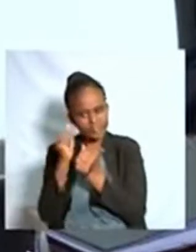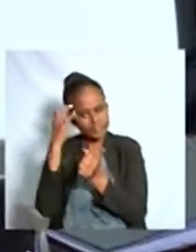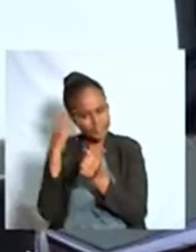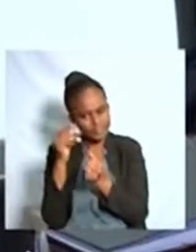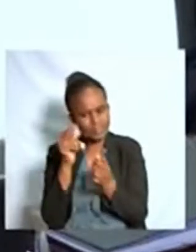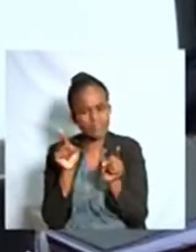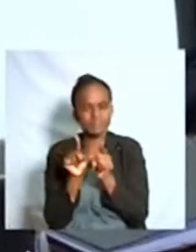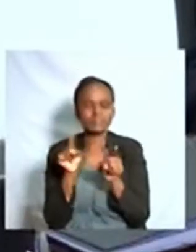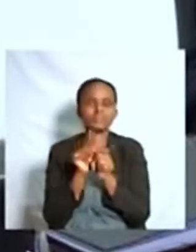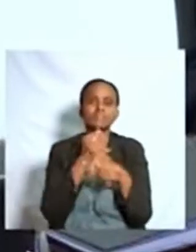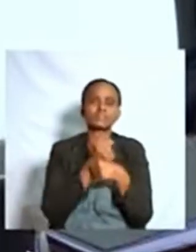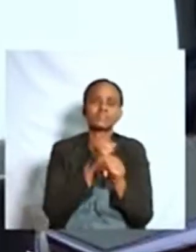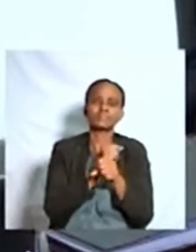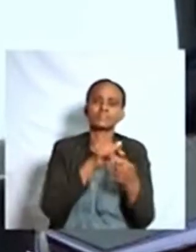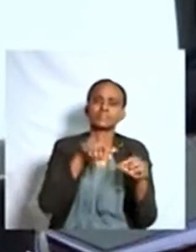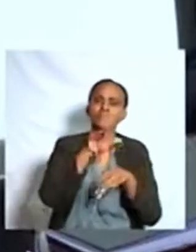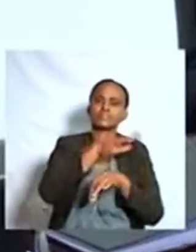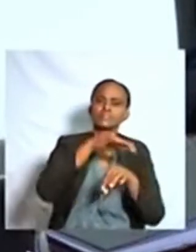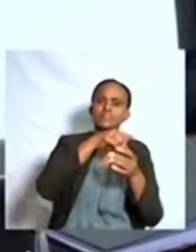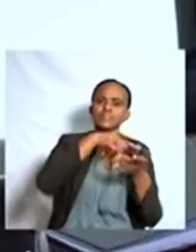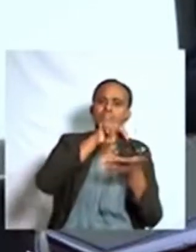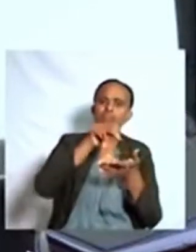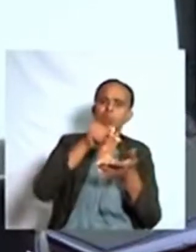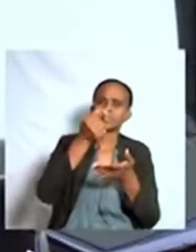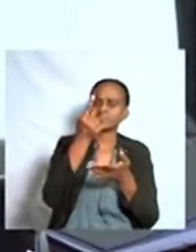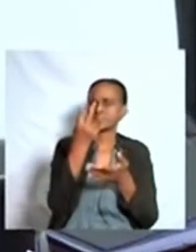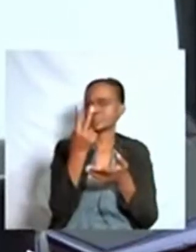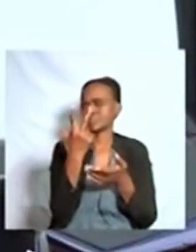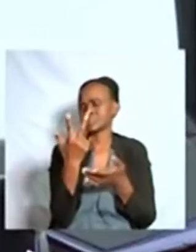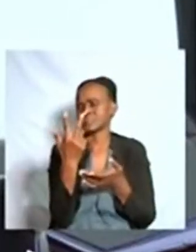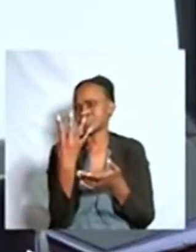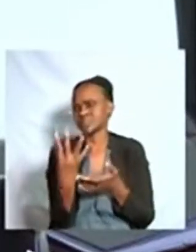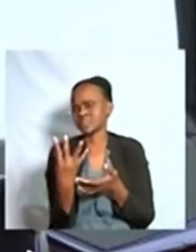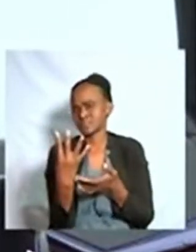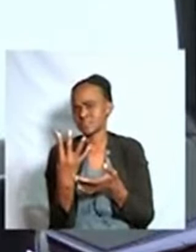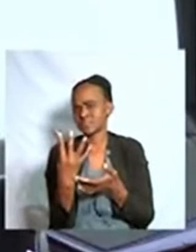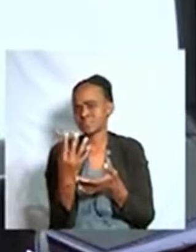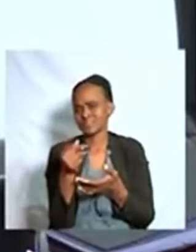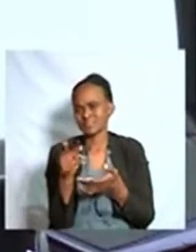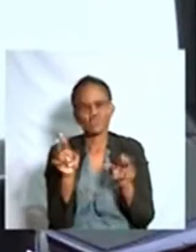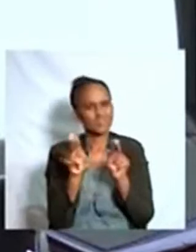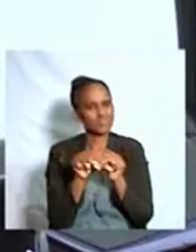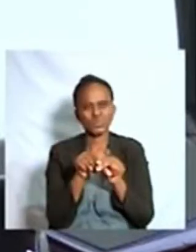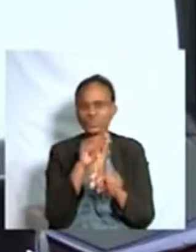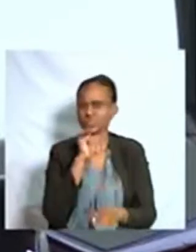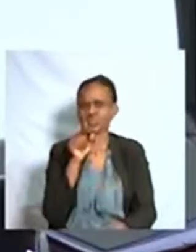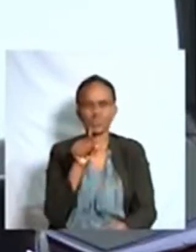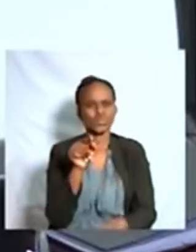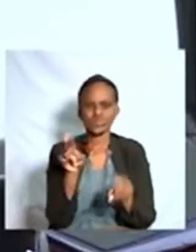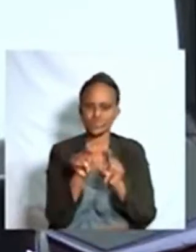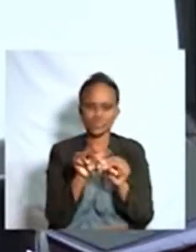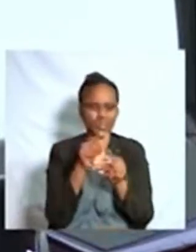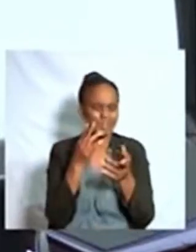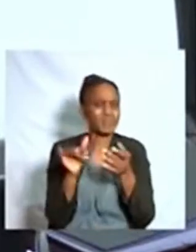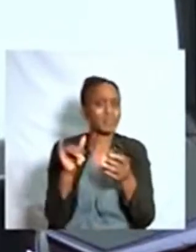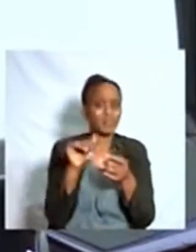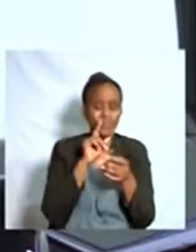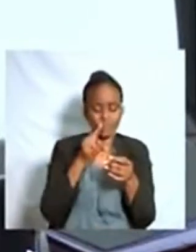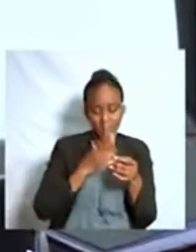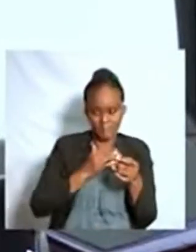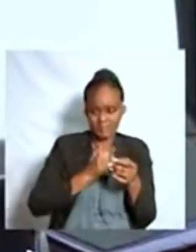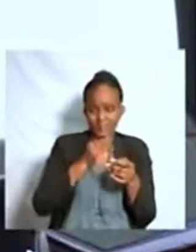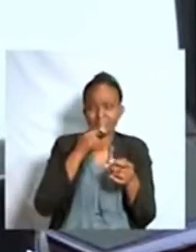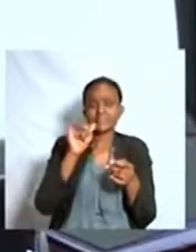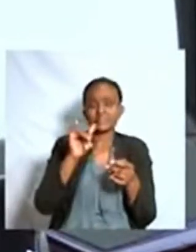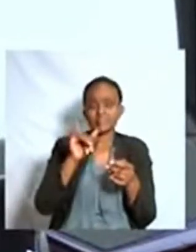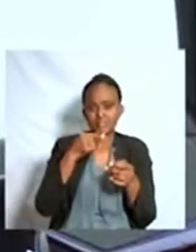make the overpayment. 1, 2, 3, 4 overpayments. Is that normal? Maybe once you say, no, I think